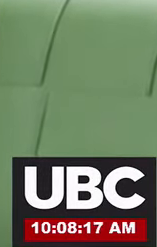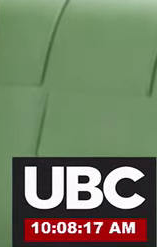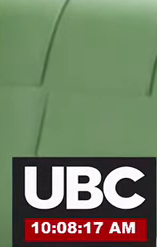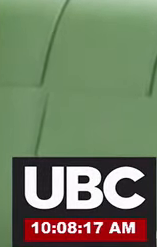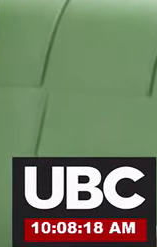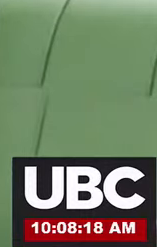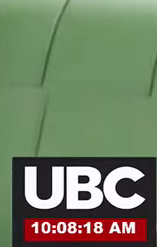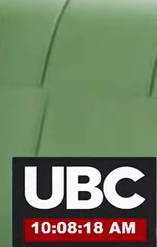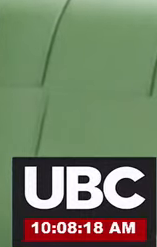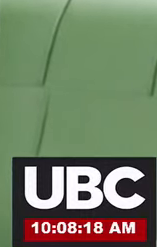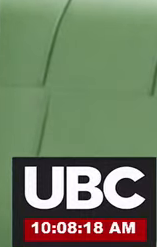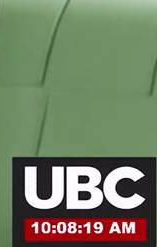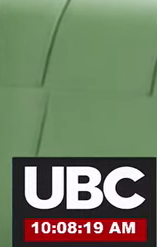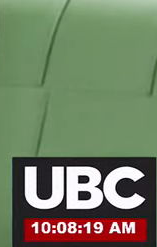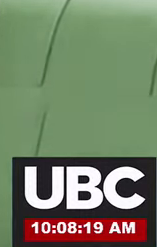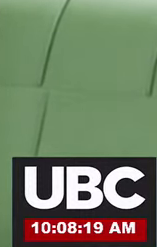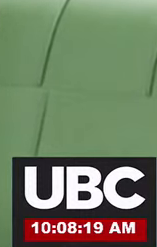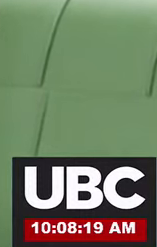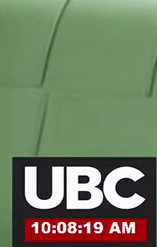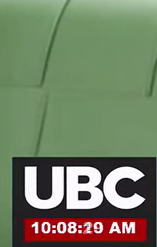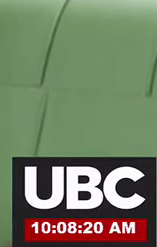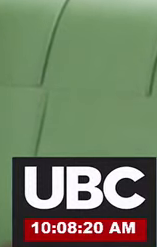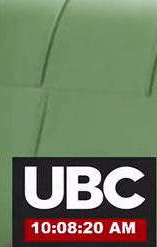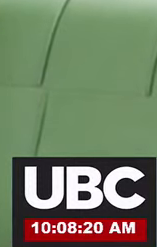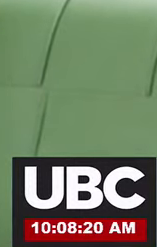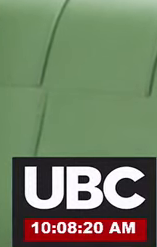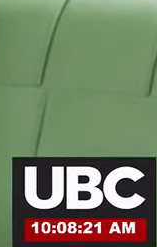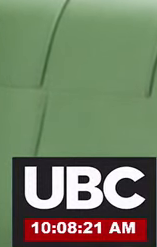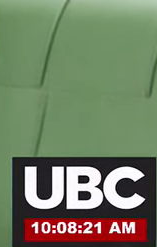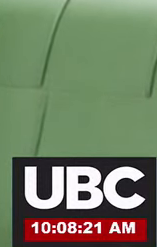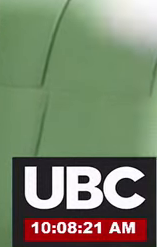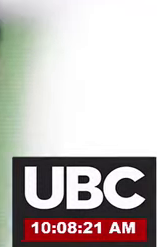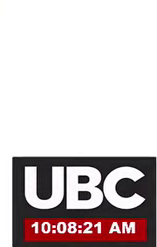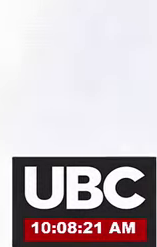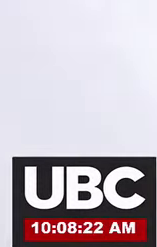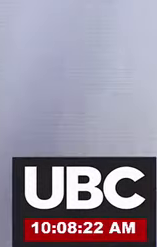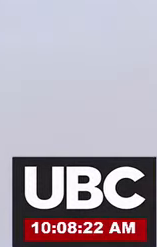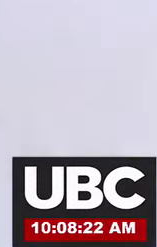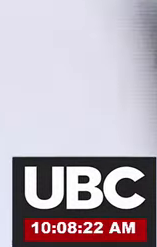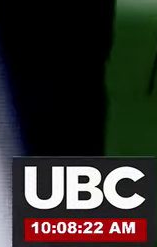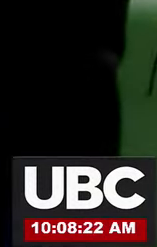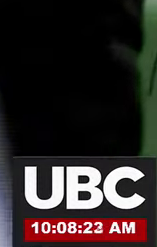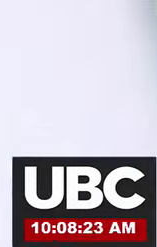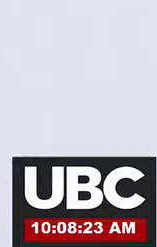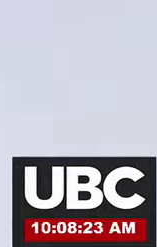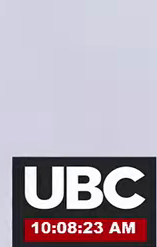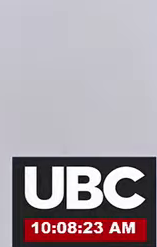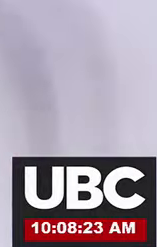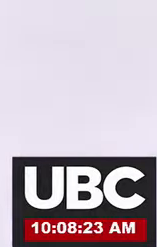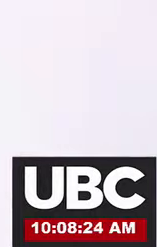we shall ask the Minister of Education. There is a procedural matter.